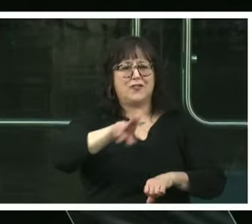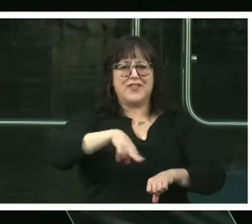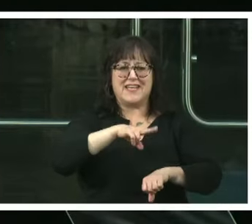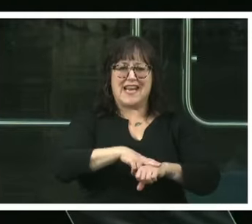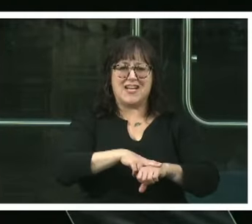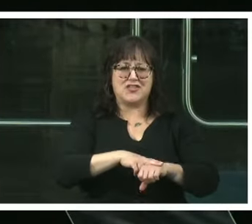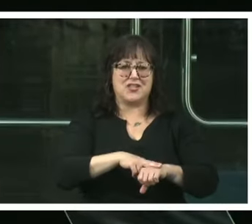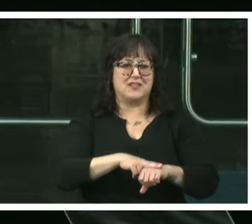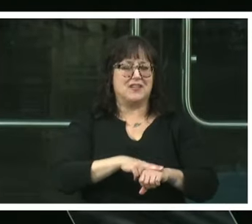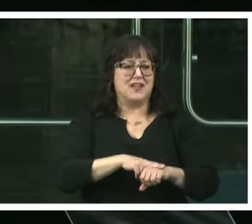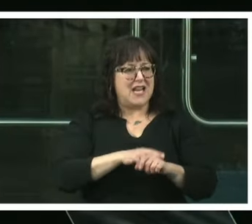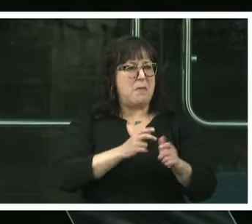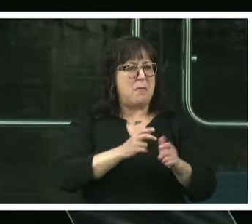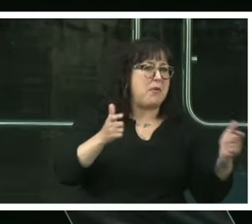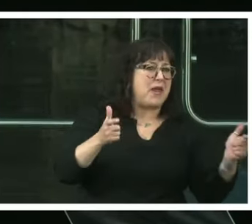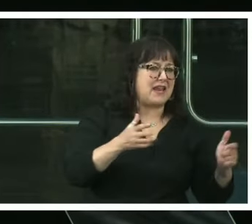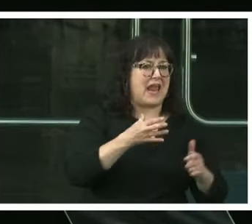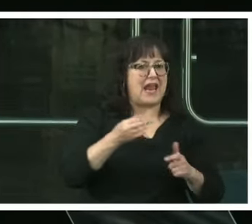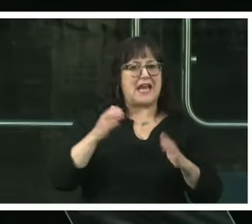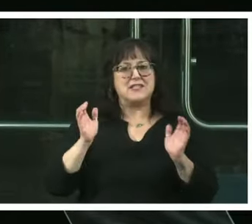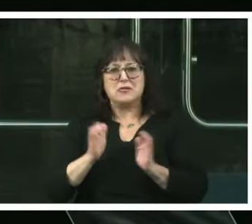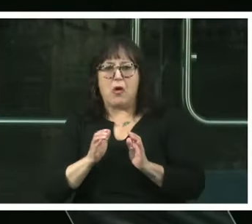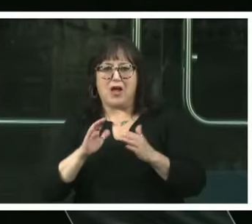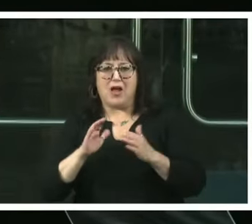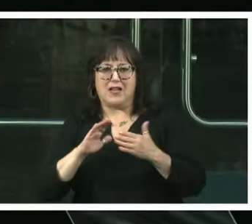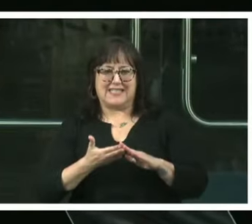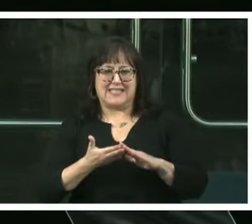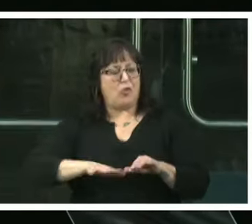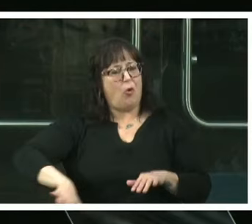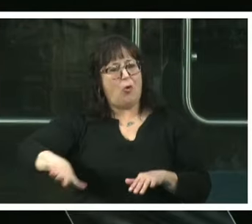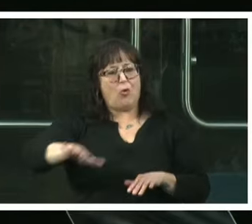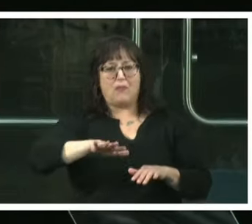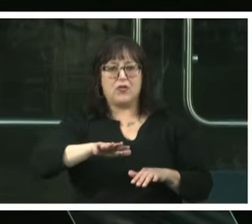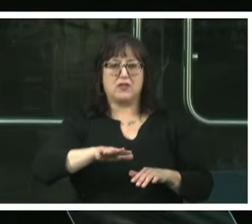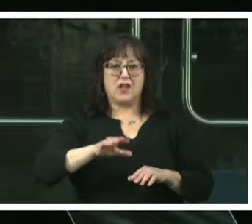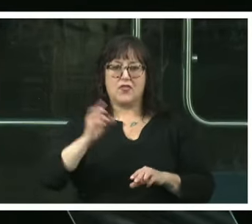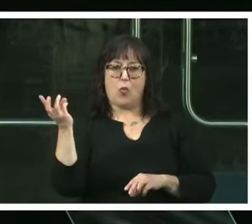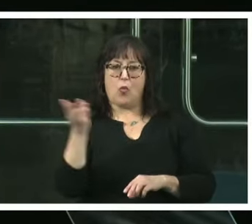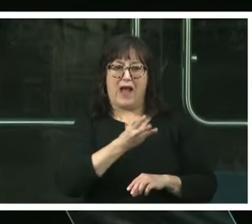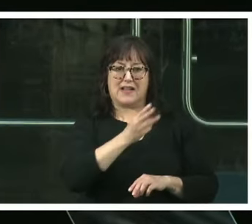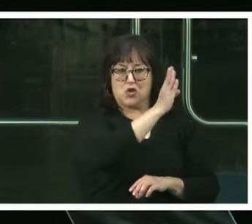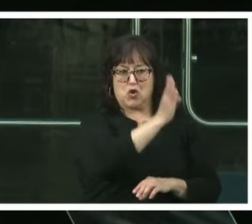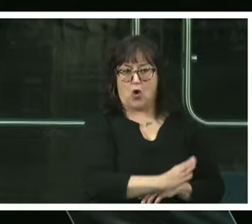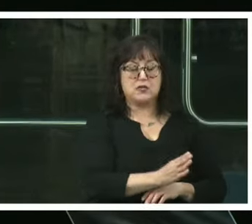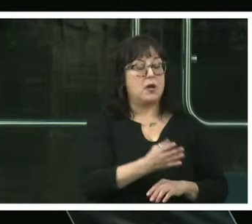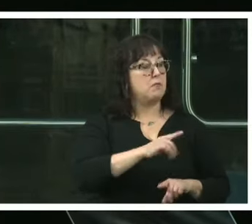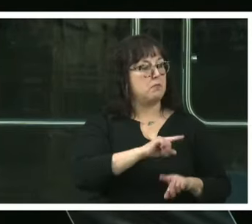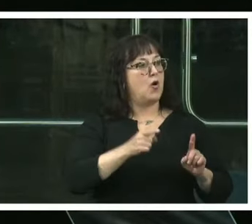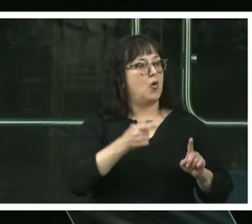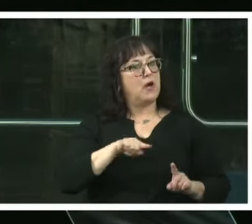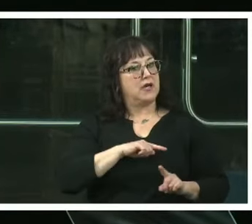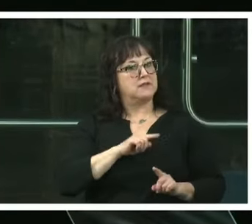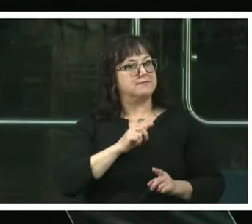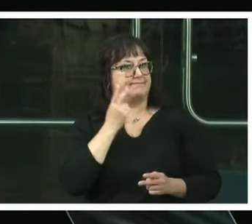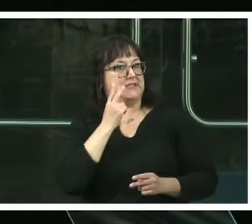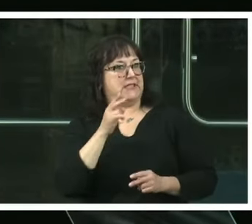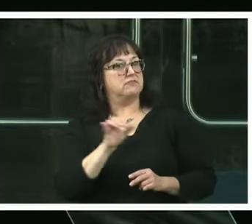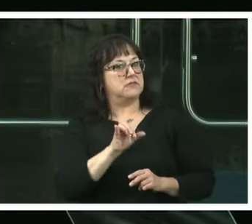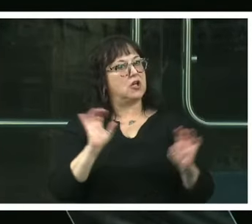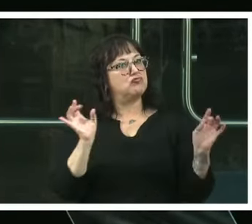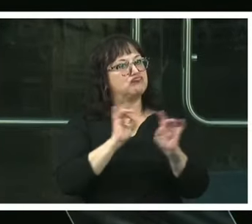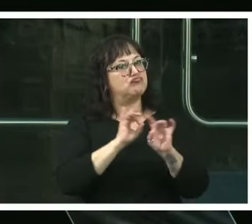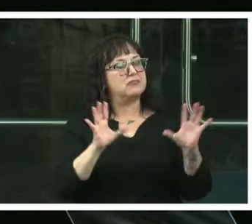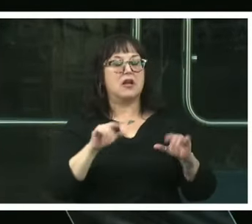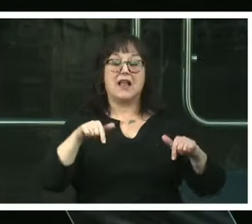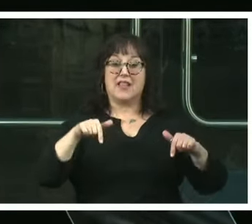Coast. We are, in this city, treating it like a crisis and making progress. This year, we will launch